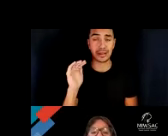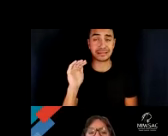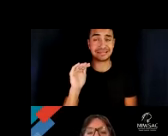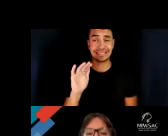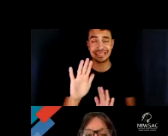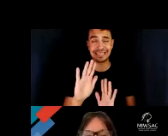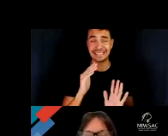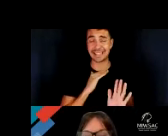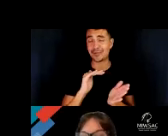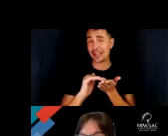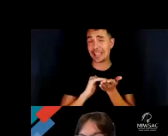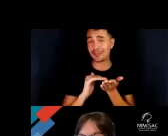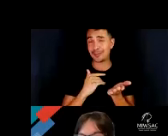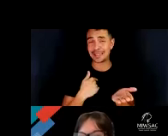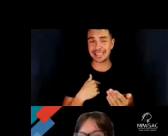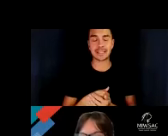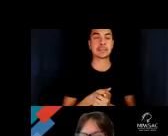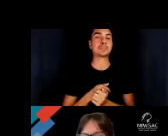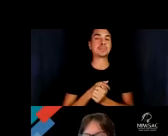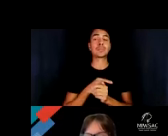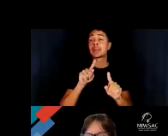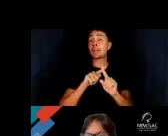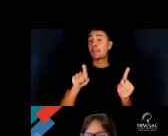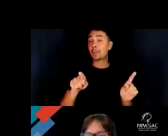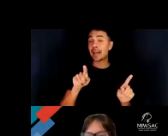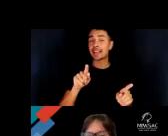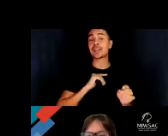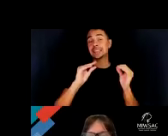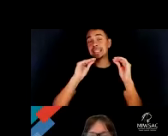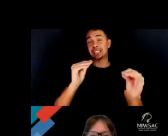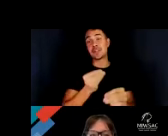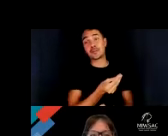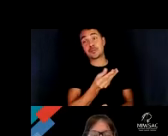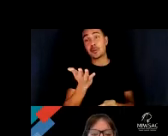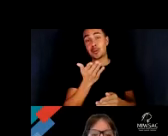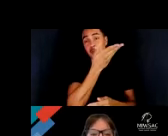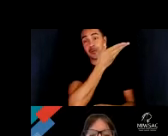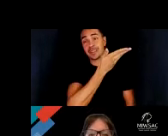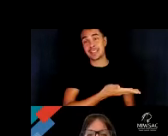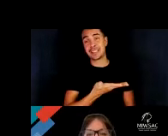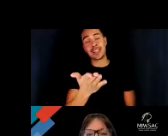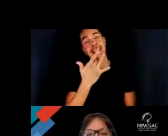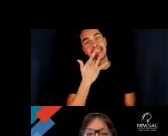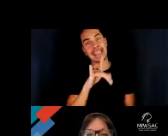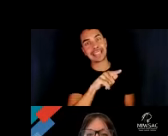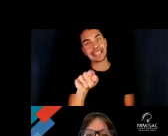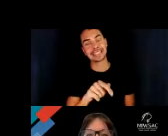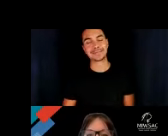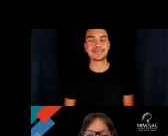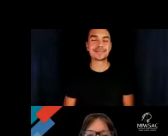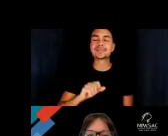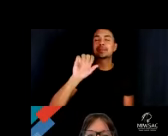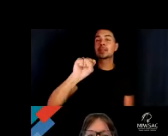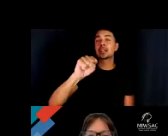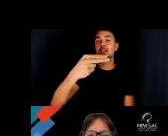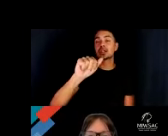today, but you'll get to listen to it in a couple modules. So lucky you. But Shayla and I are going to partner